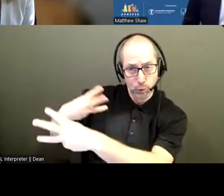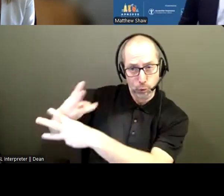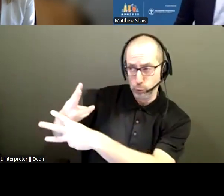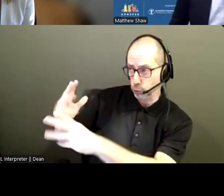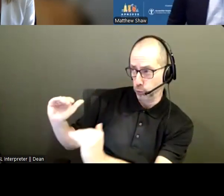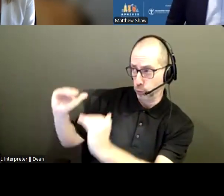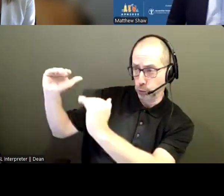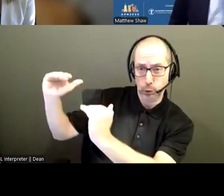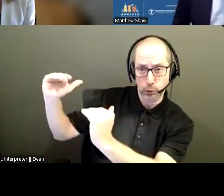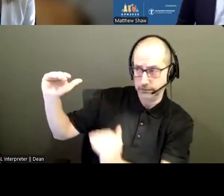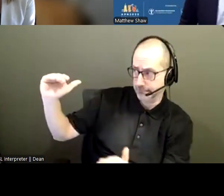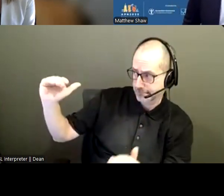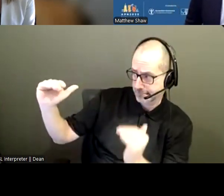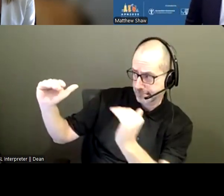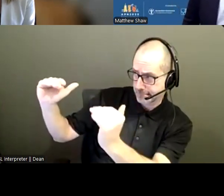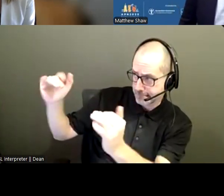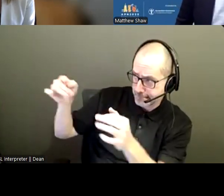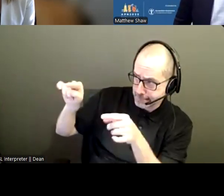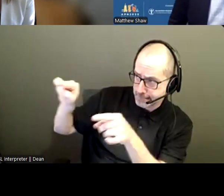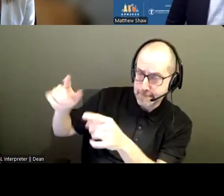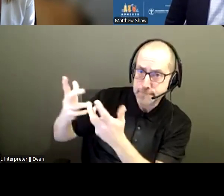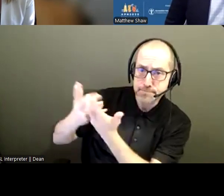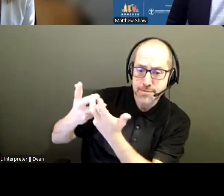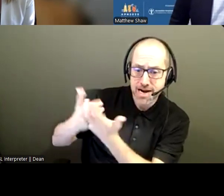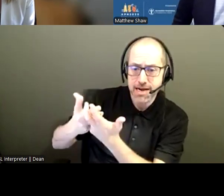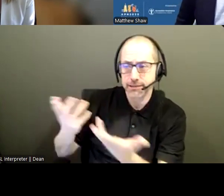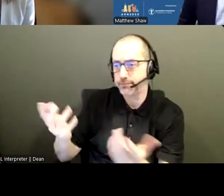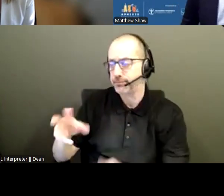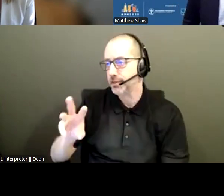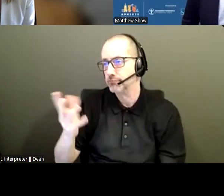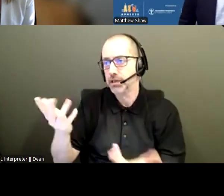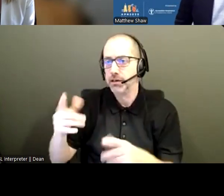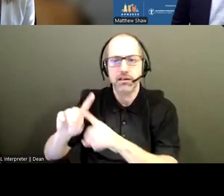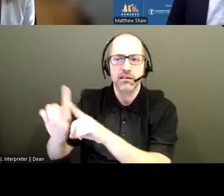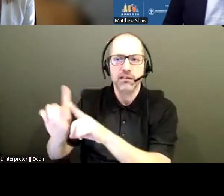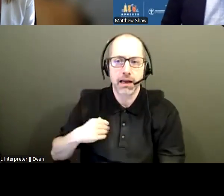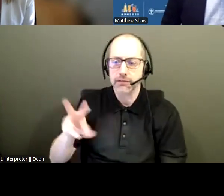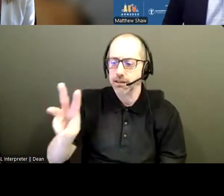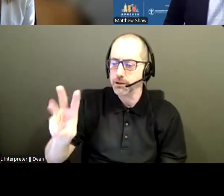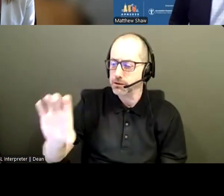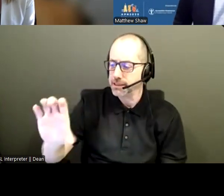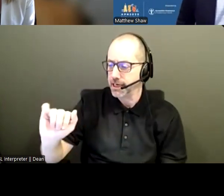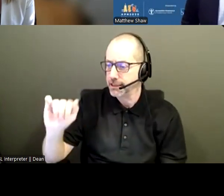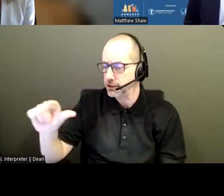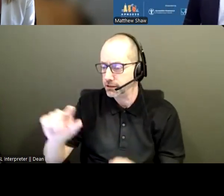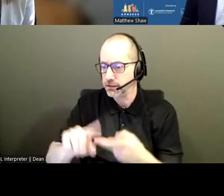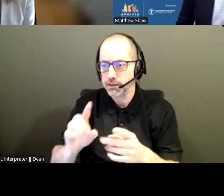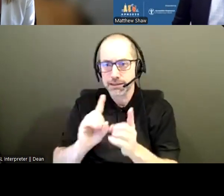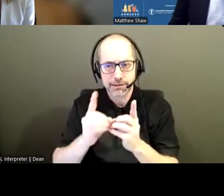and it can be a variety of different contexts. We of course have WCAG for digital. We